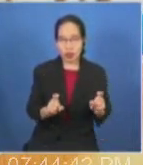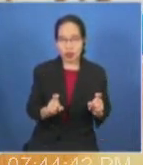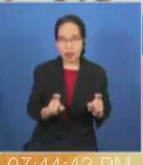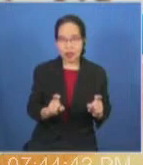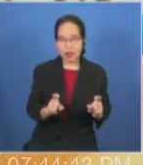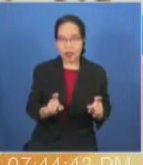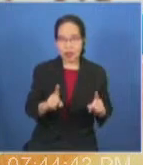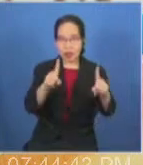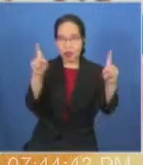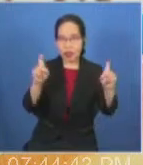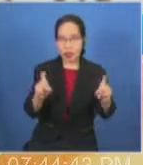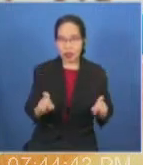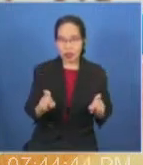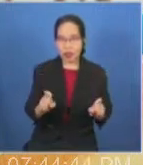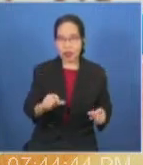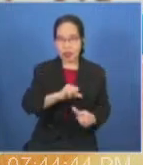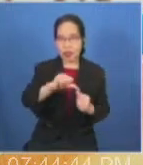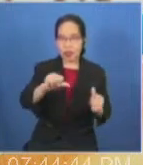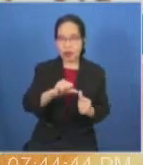asked around,